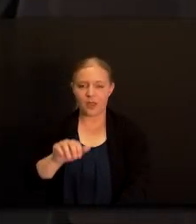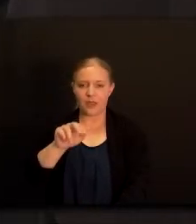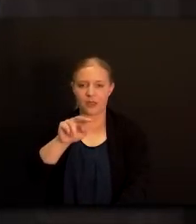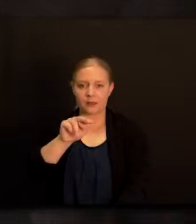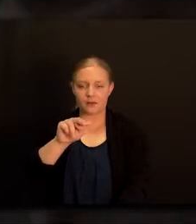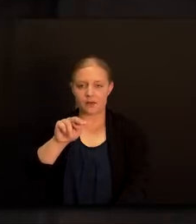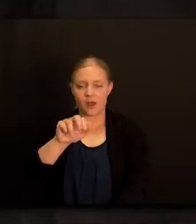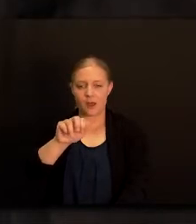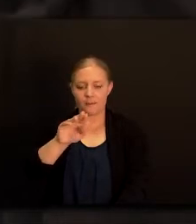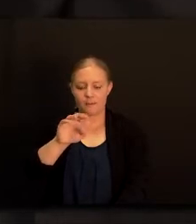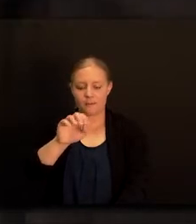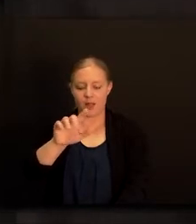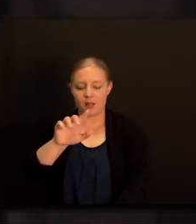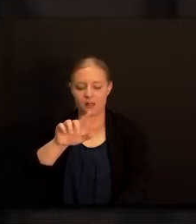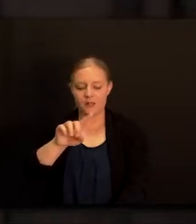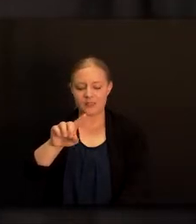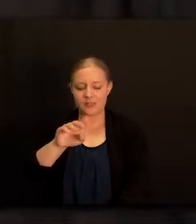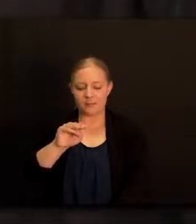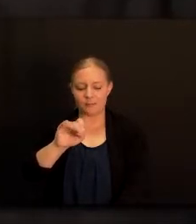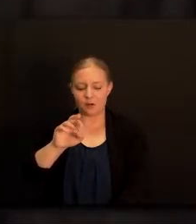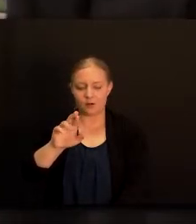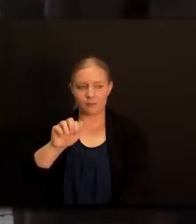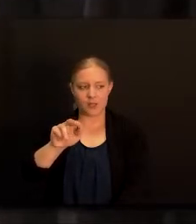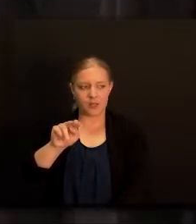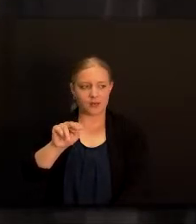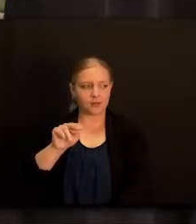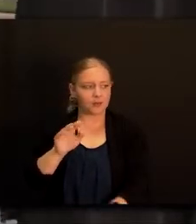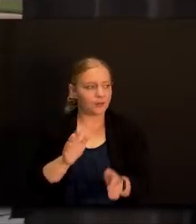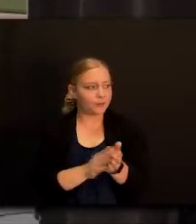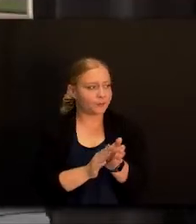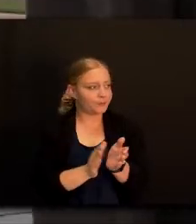Annabelle Grace Zimmerman.